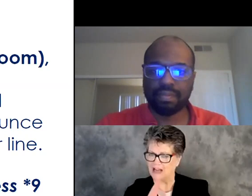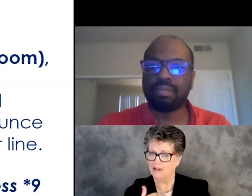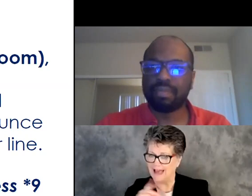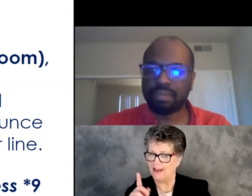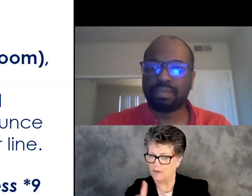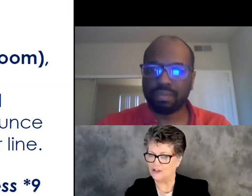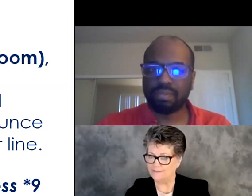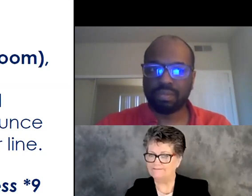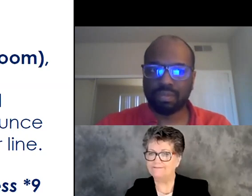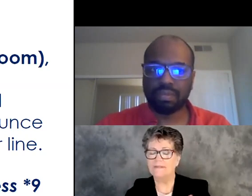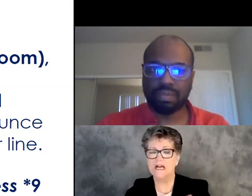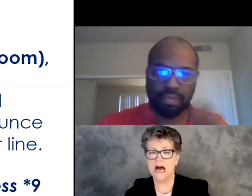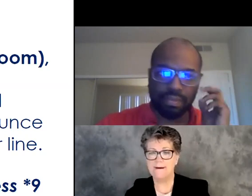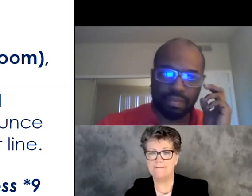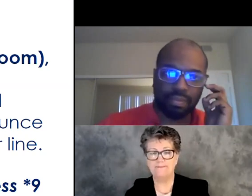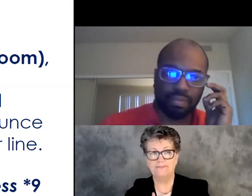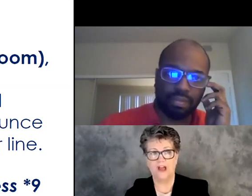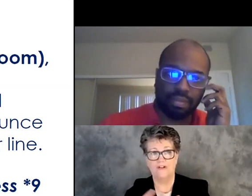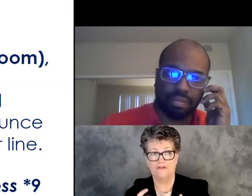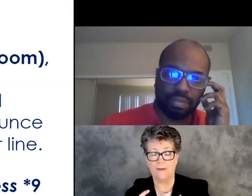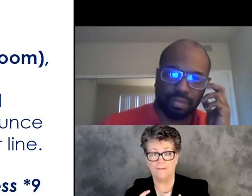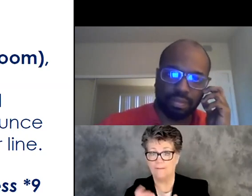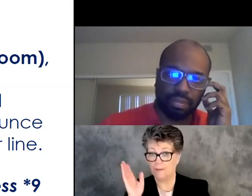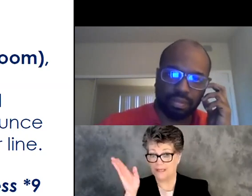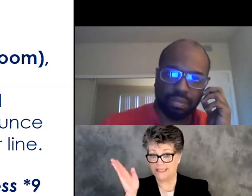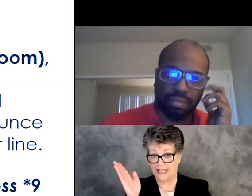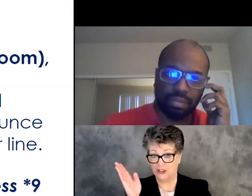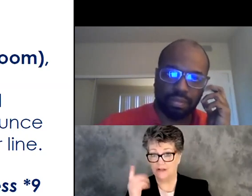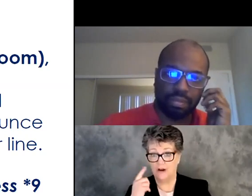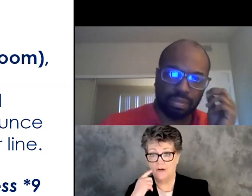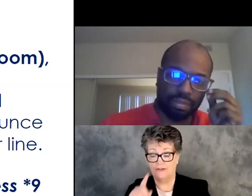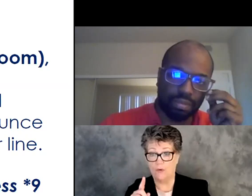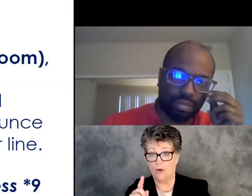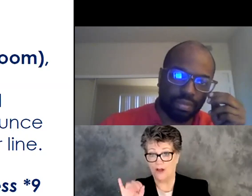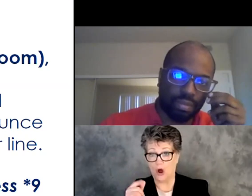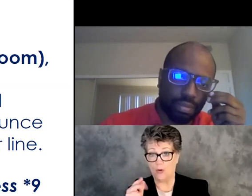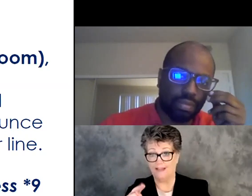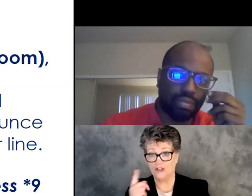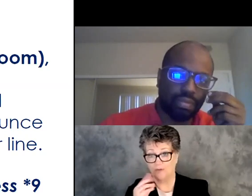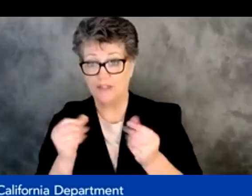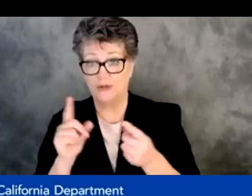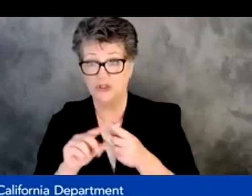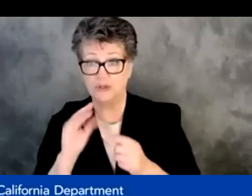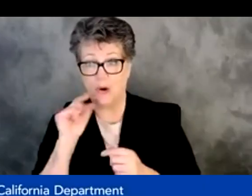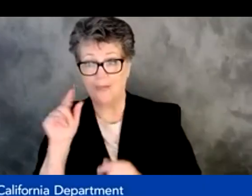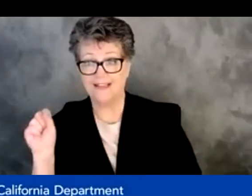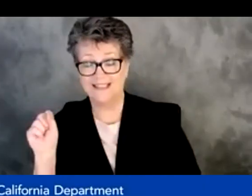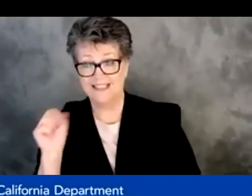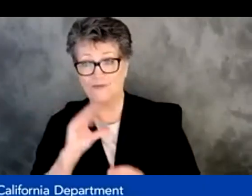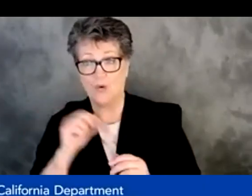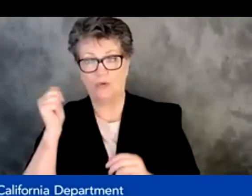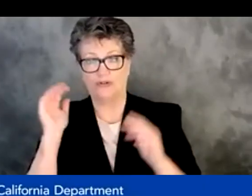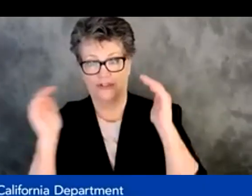question from the presentation for the Coalition for Solutions to Homelessness Among Older